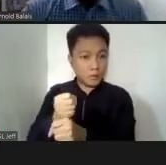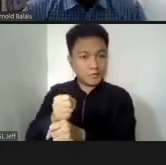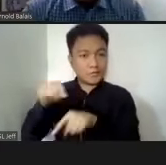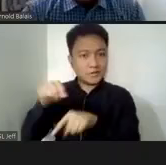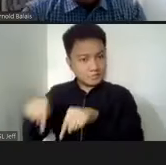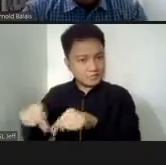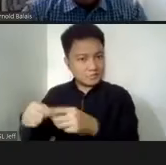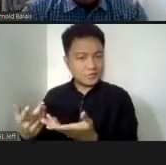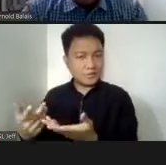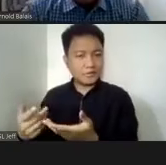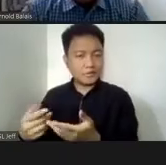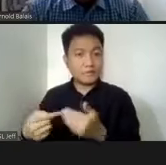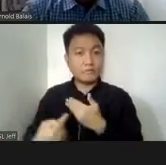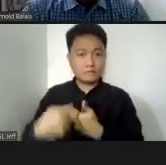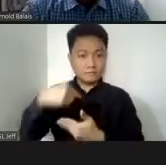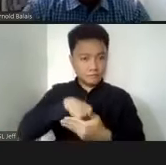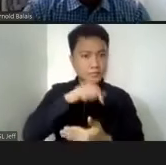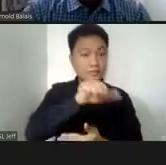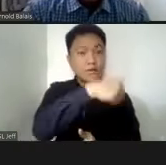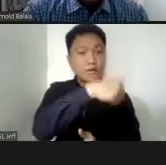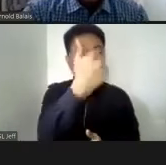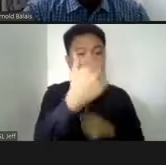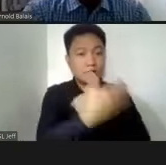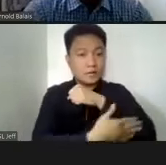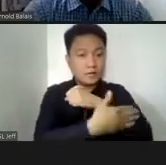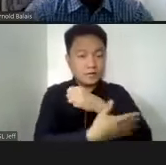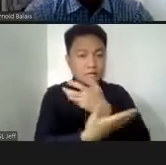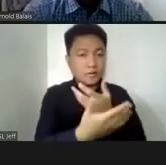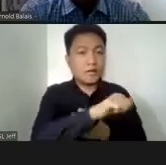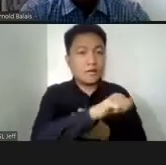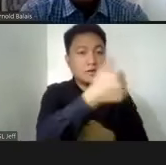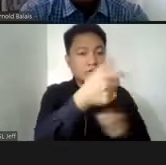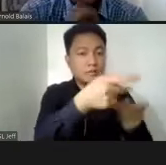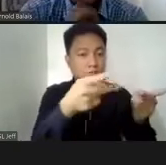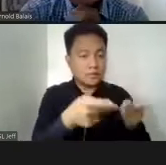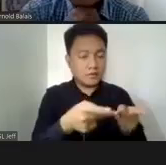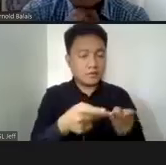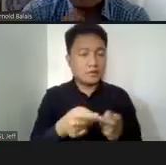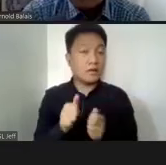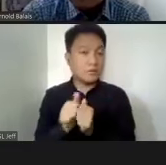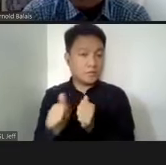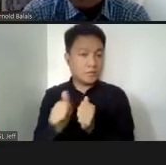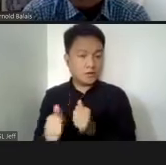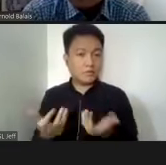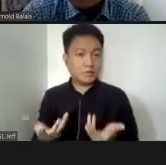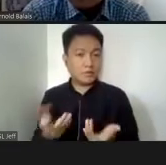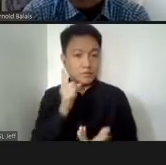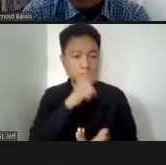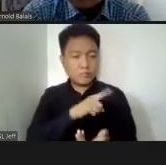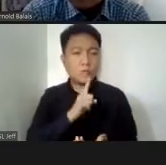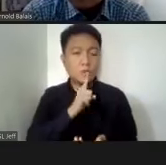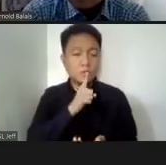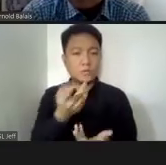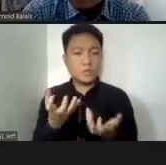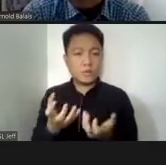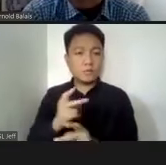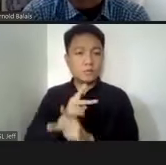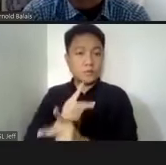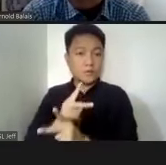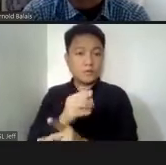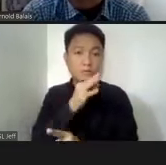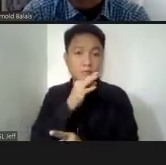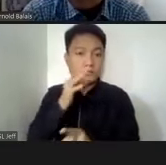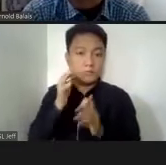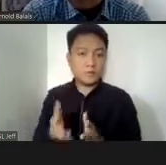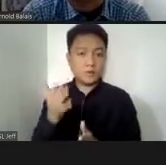because they work hard for their coffee and then they lose their identity as their